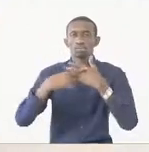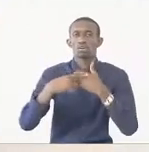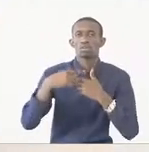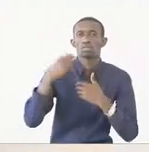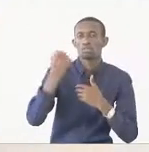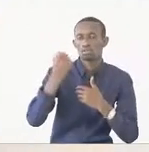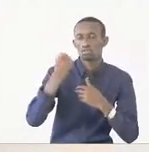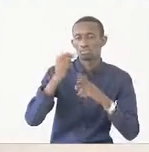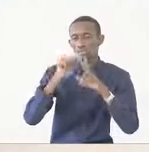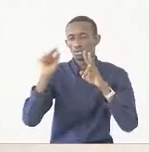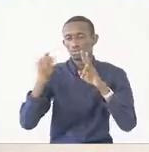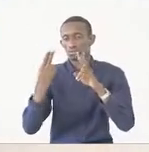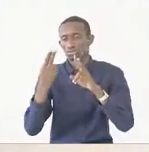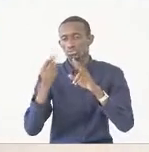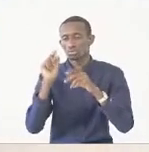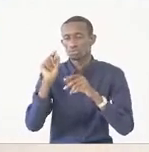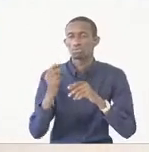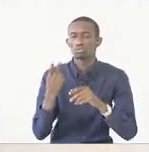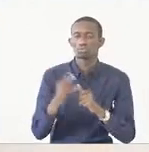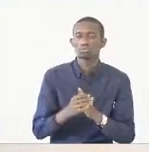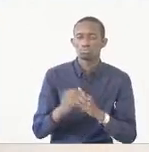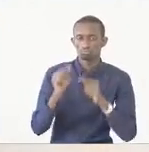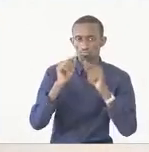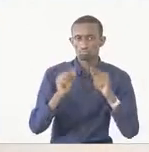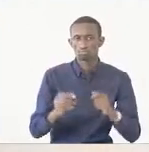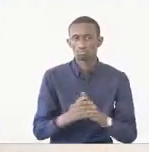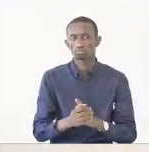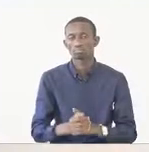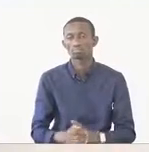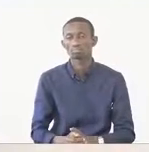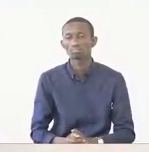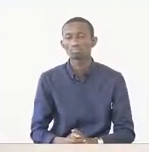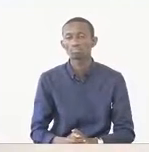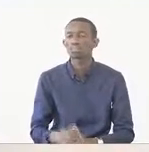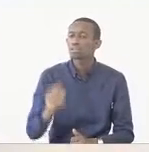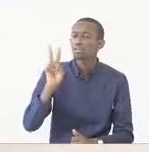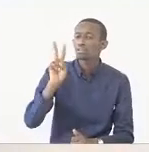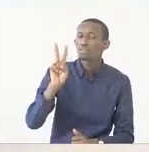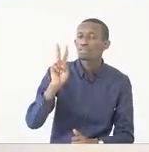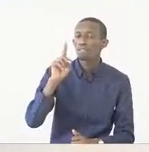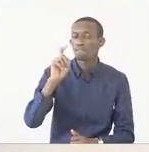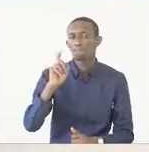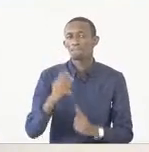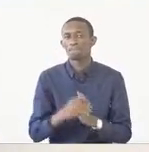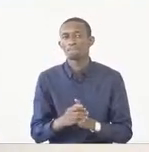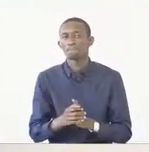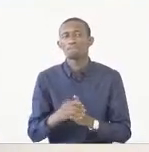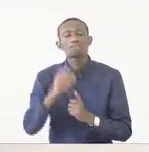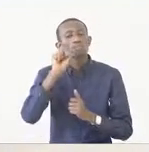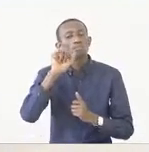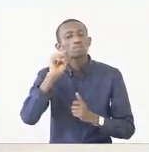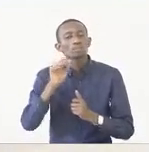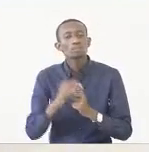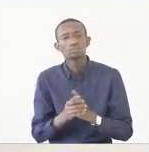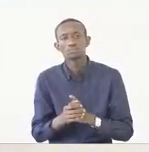2 over 2. And this one also, it is V white sine of the